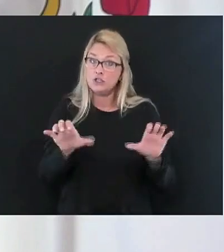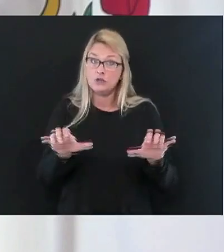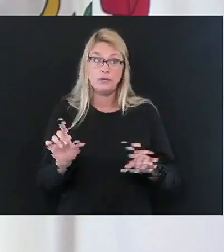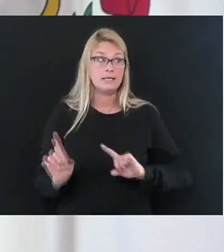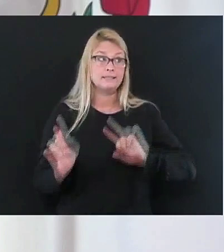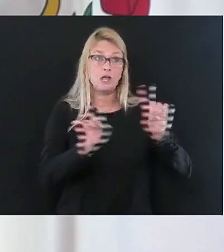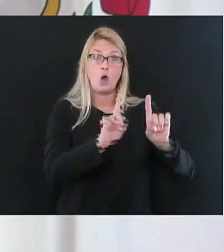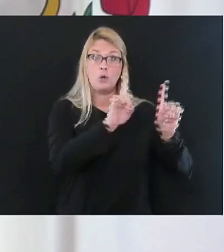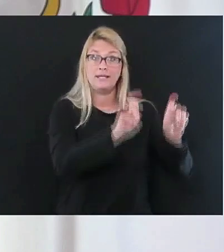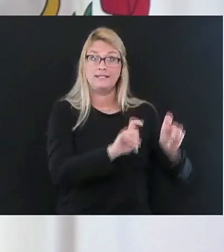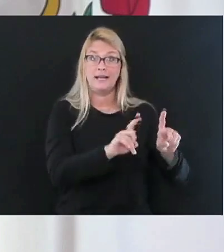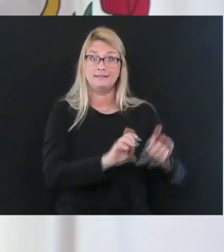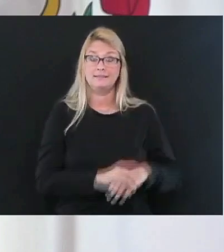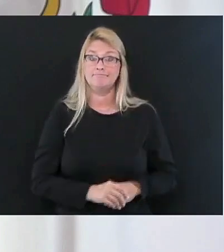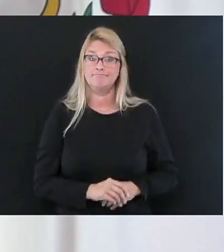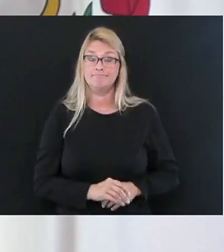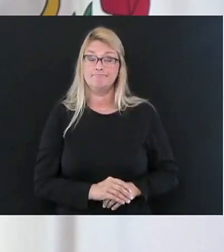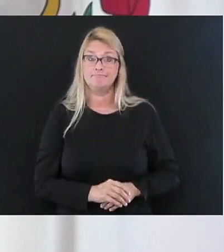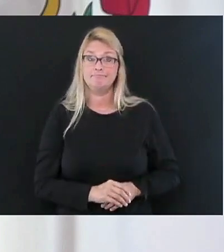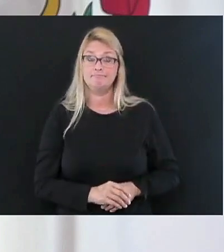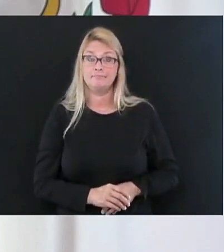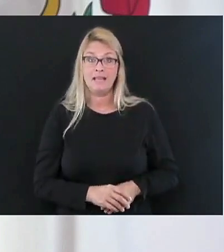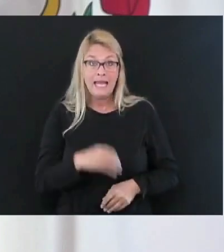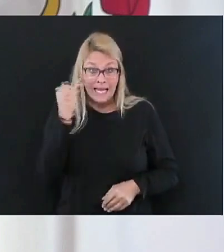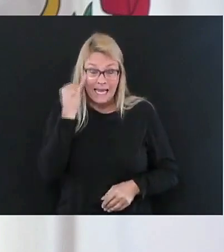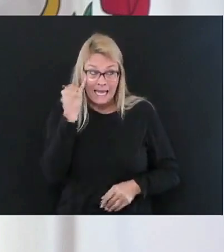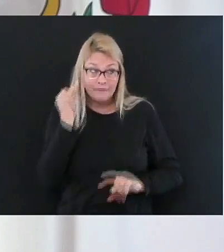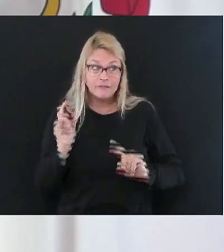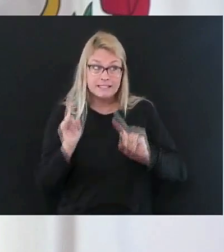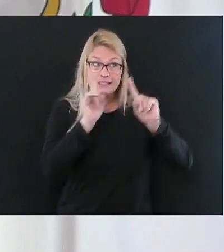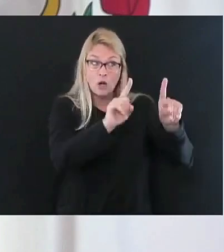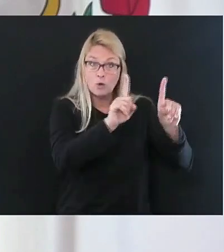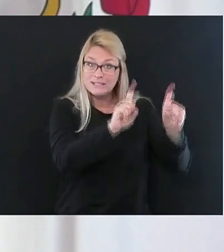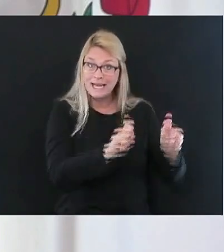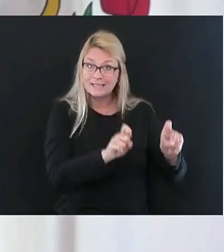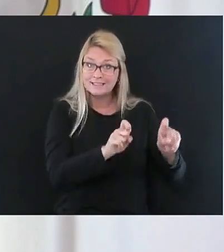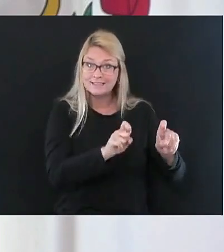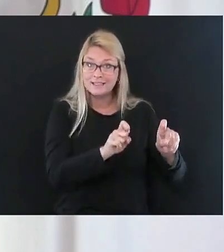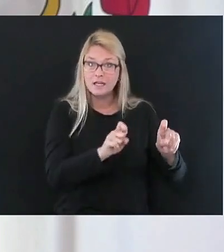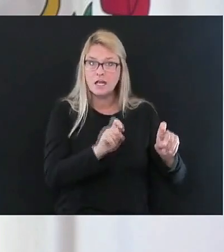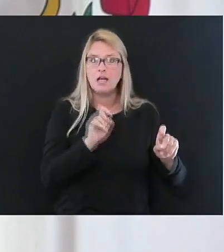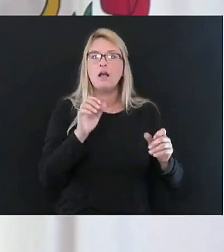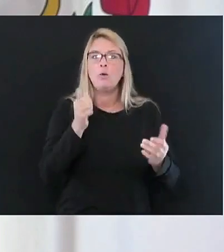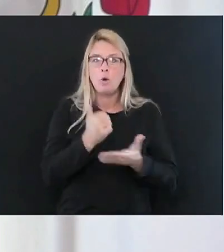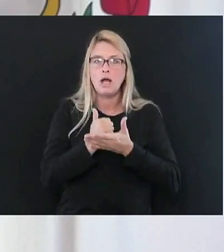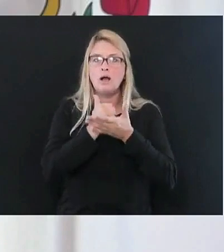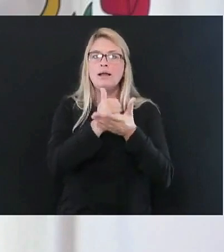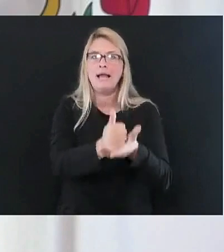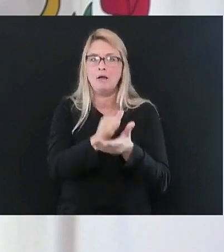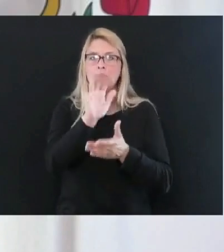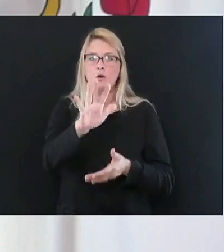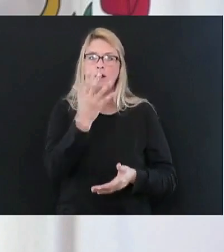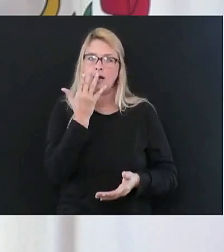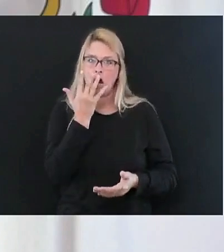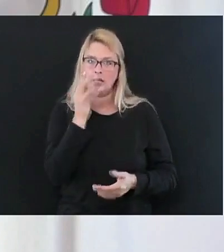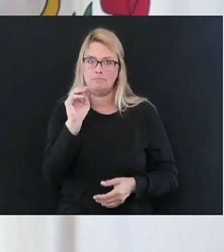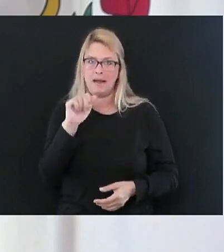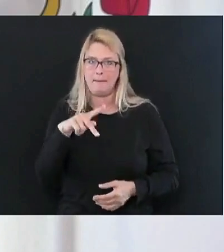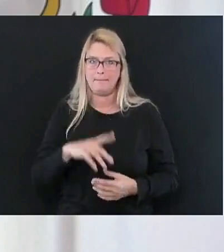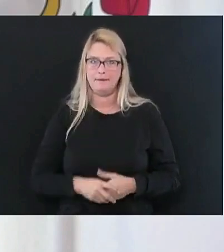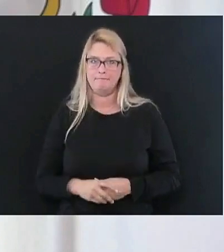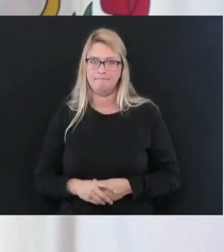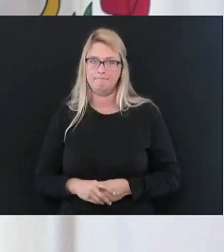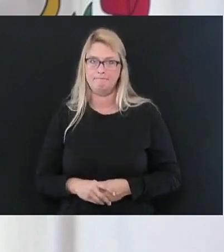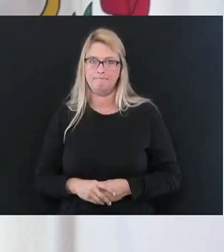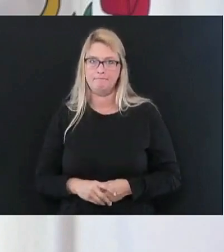tested. And if they did, the likelihood of you being in a better color would have happened just from the standpoint